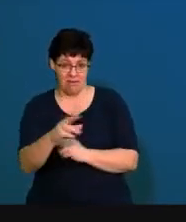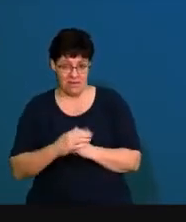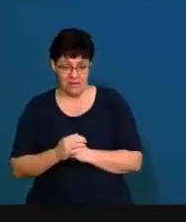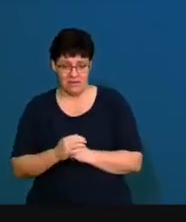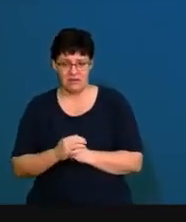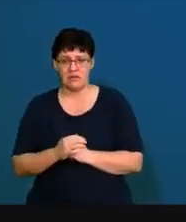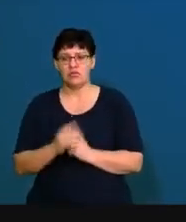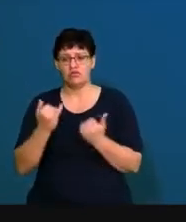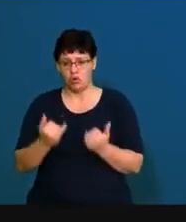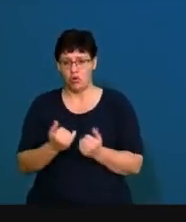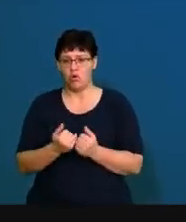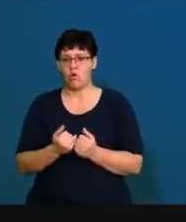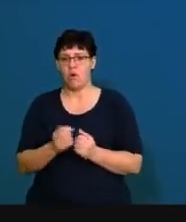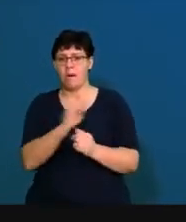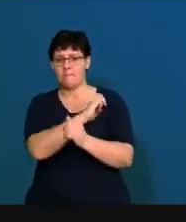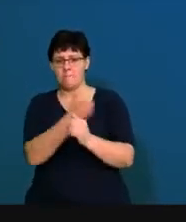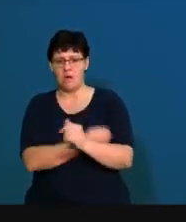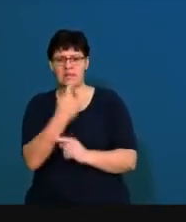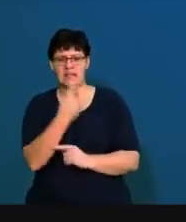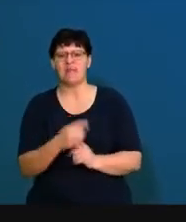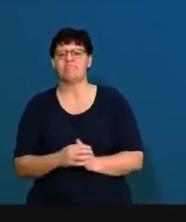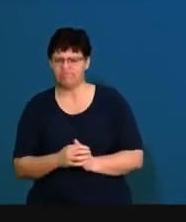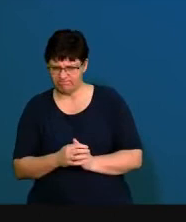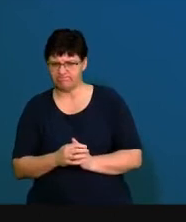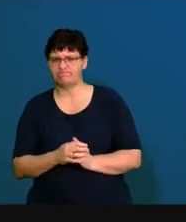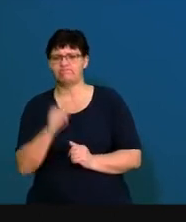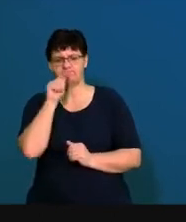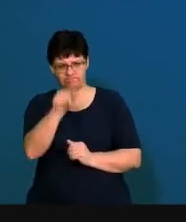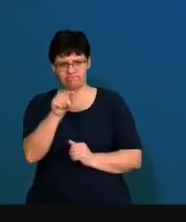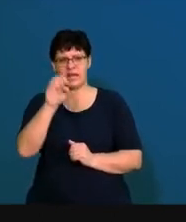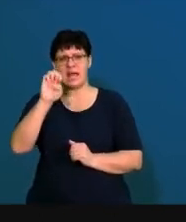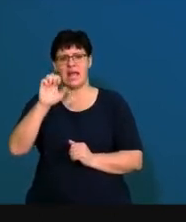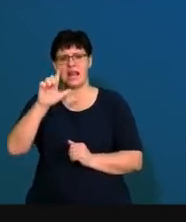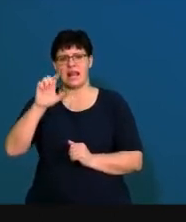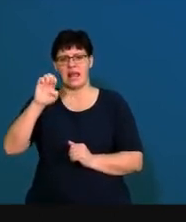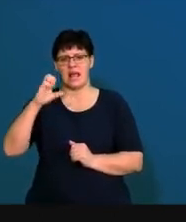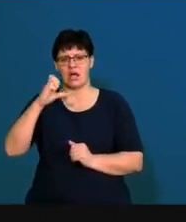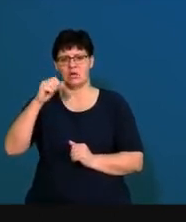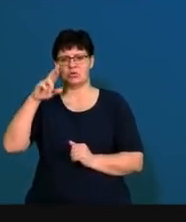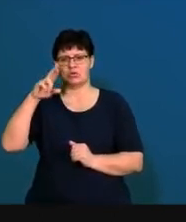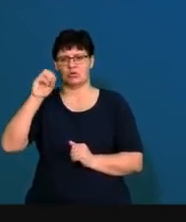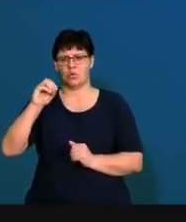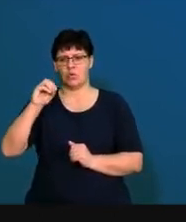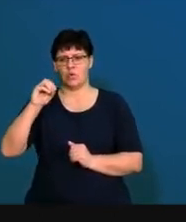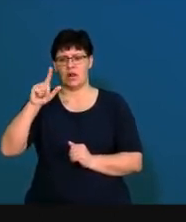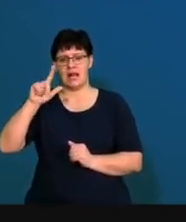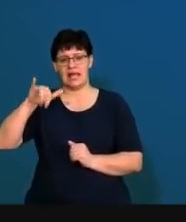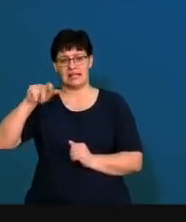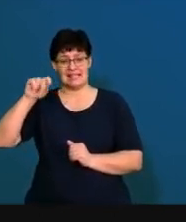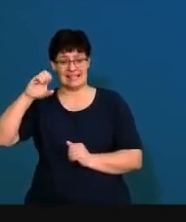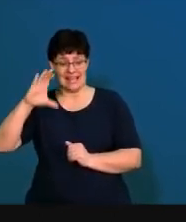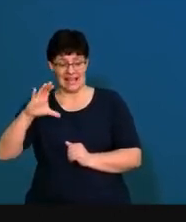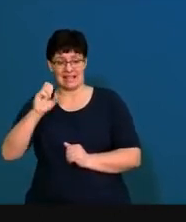power source suggests to us that yes, this is indeed an electrolytic cell. Okay. Now this